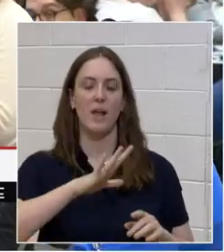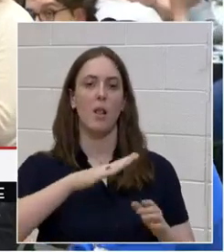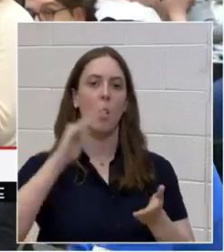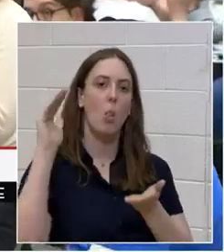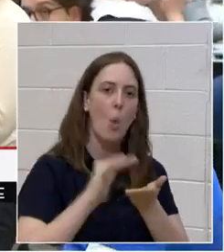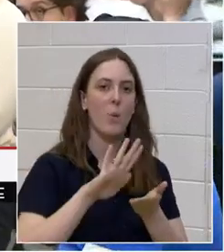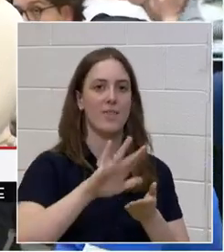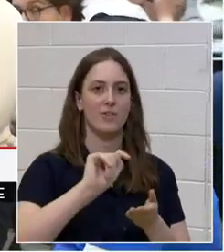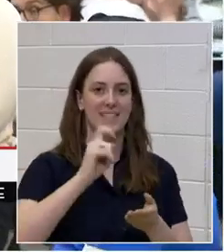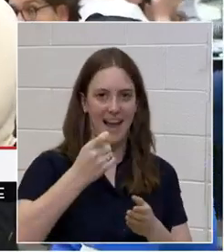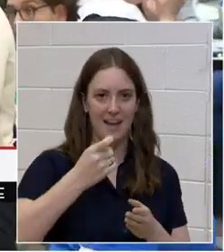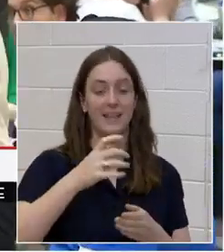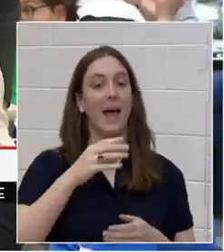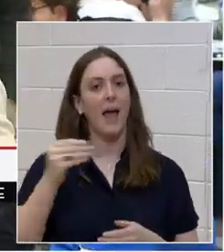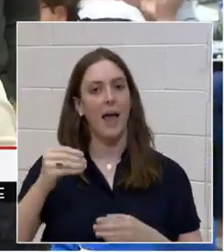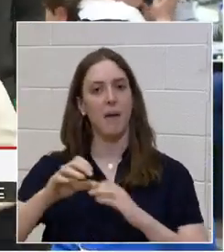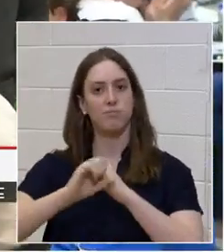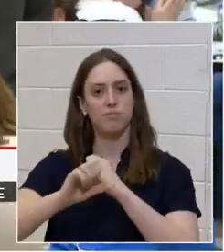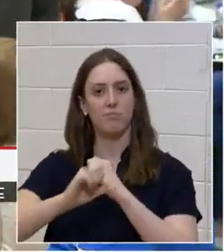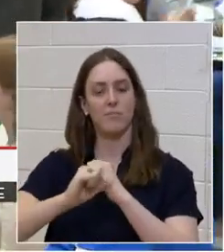encourage mixed use.